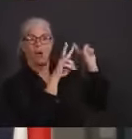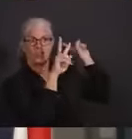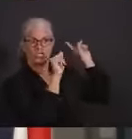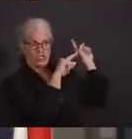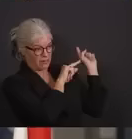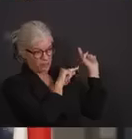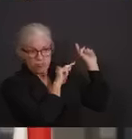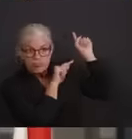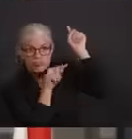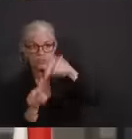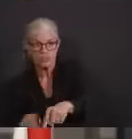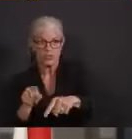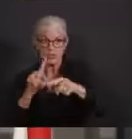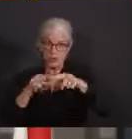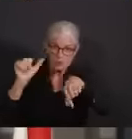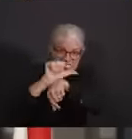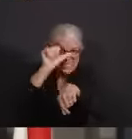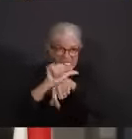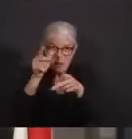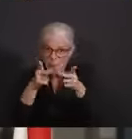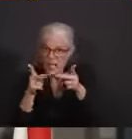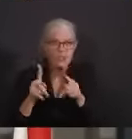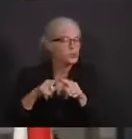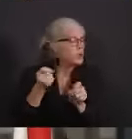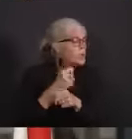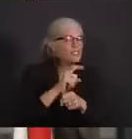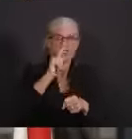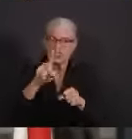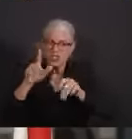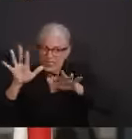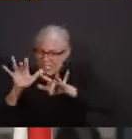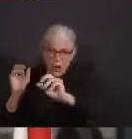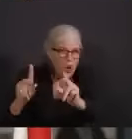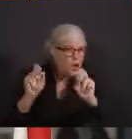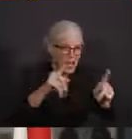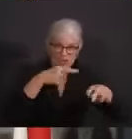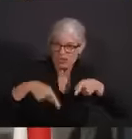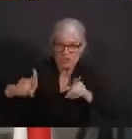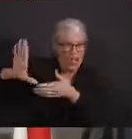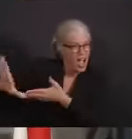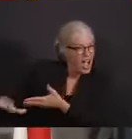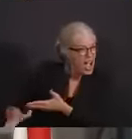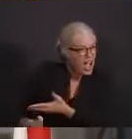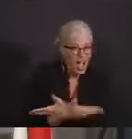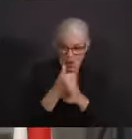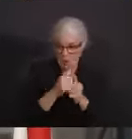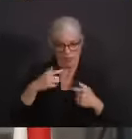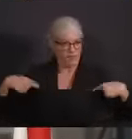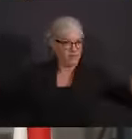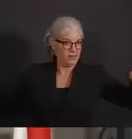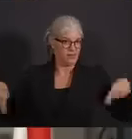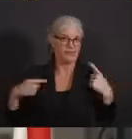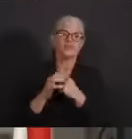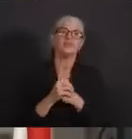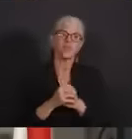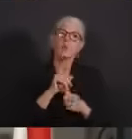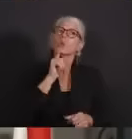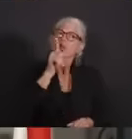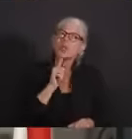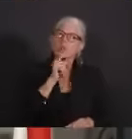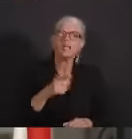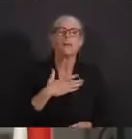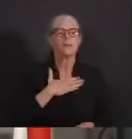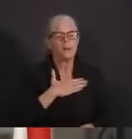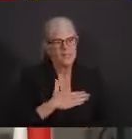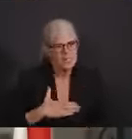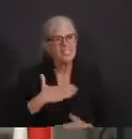We will continue to do that all night long. I will be here throughout the night along with my team. Governor, it's been a pleasure working with you to